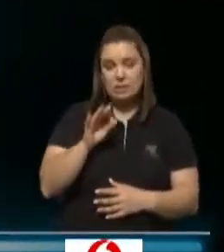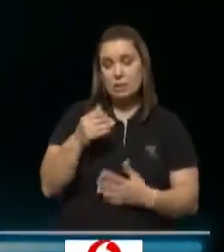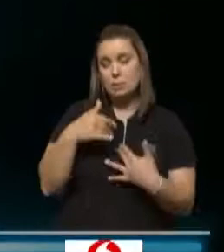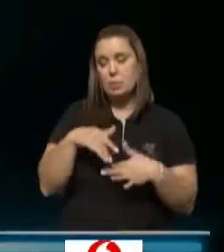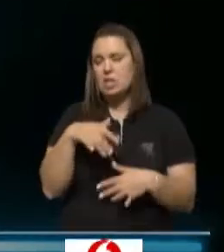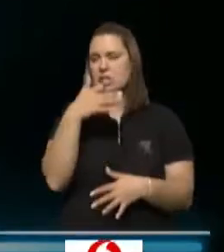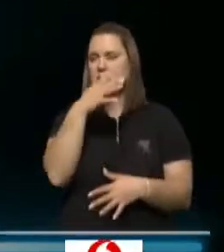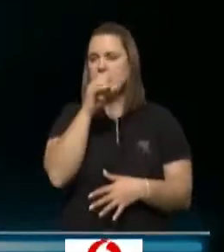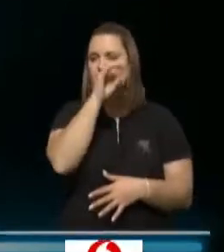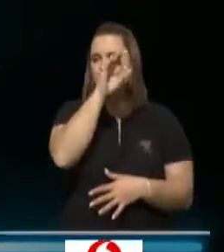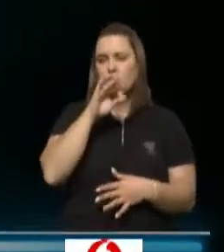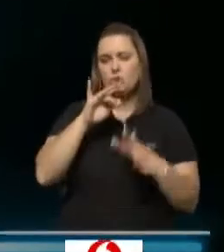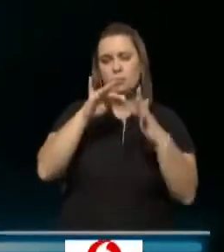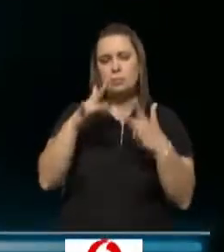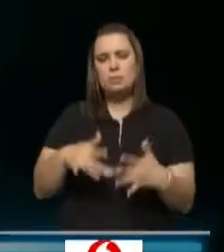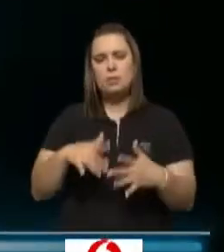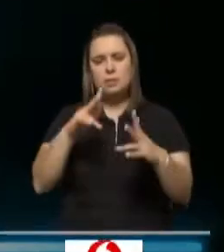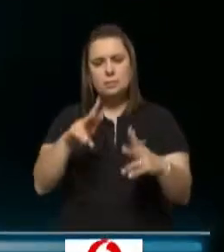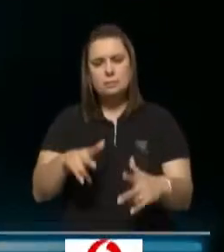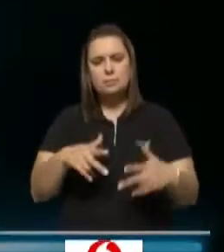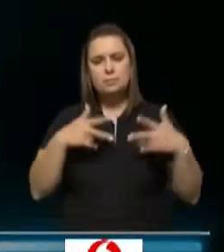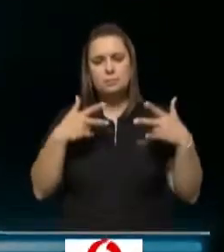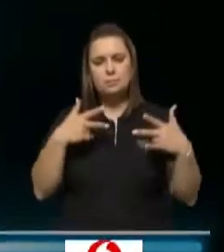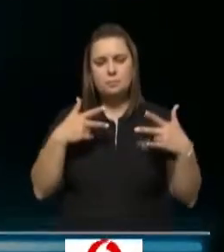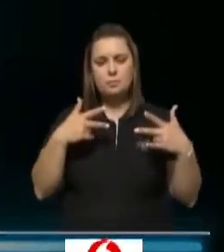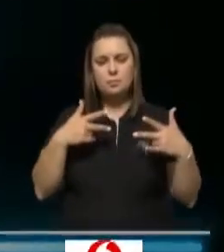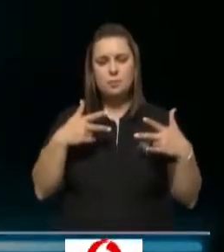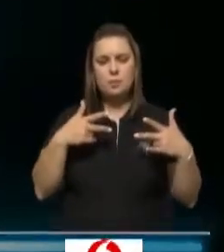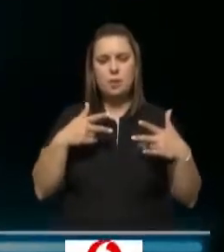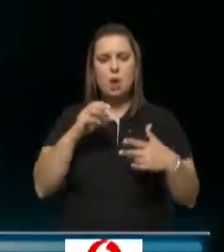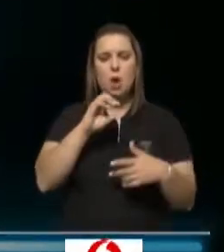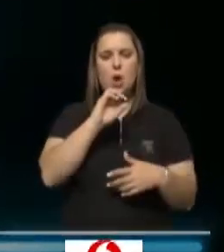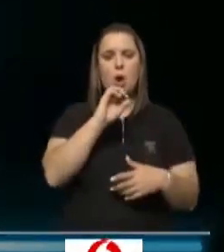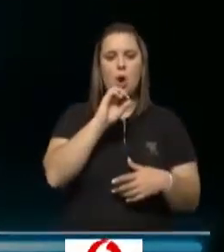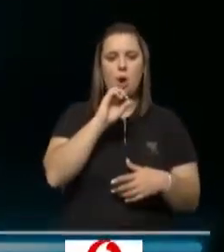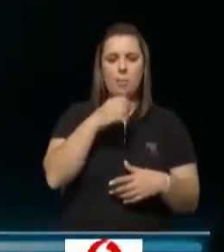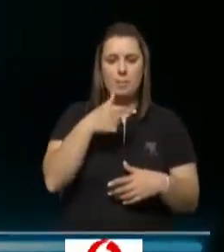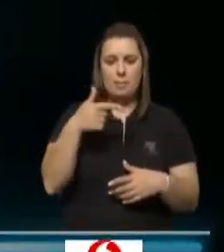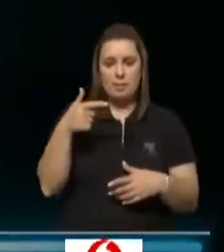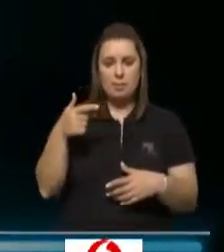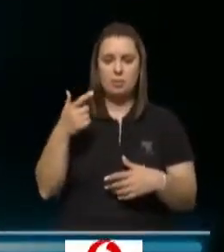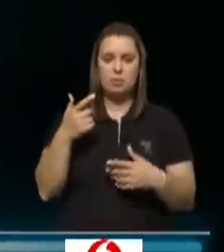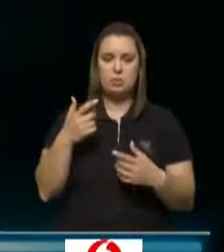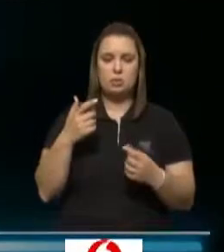to, 70% has referred to video streaming platforms,